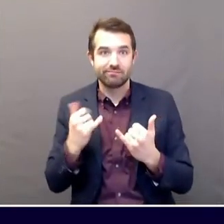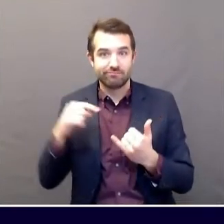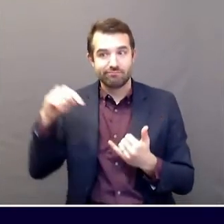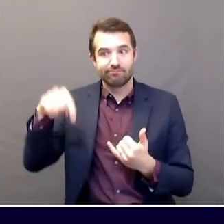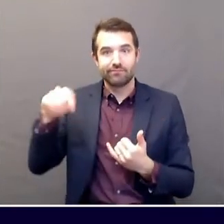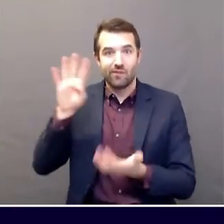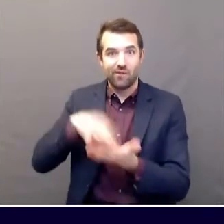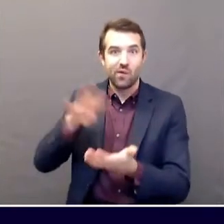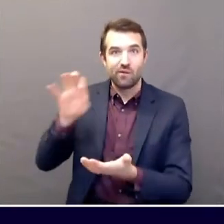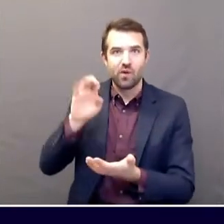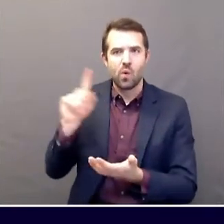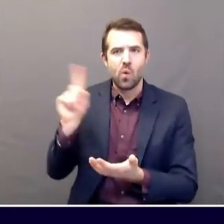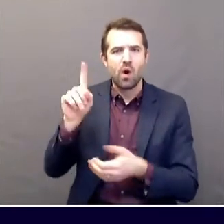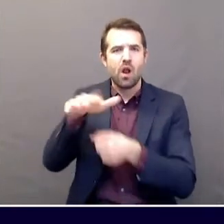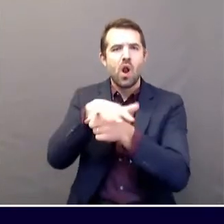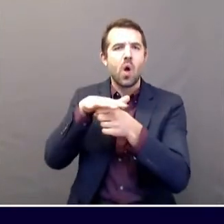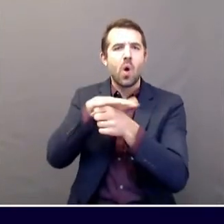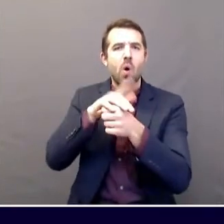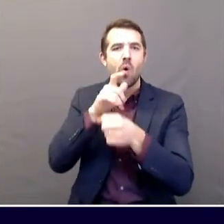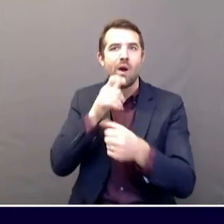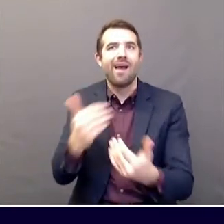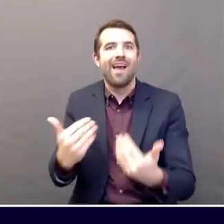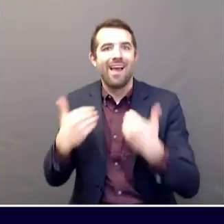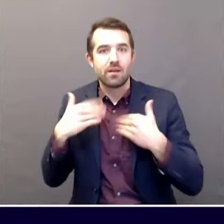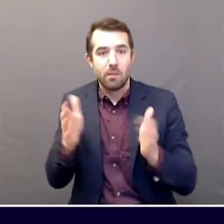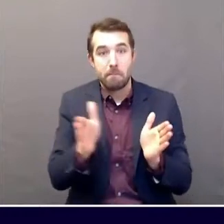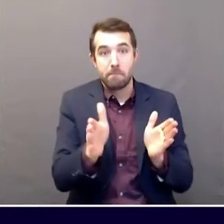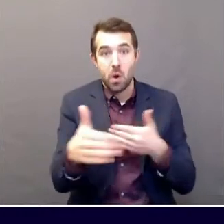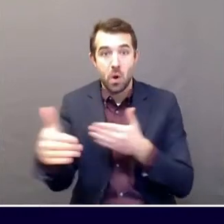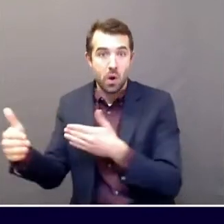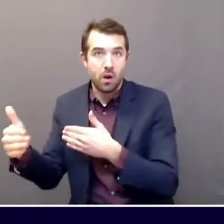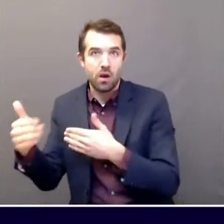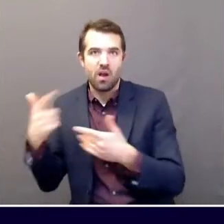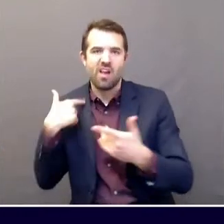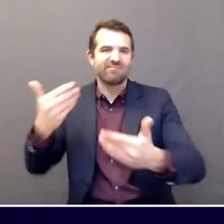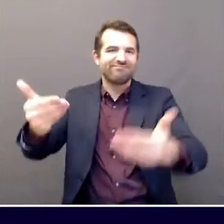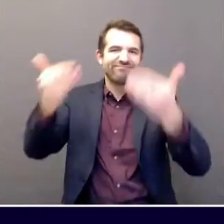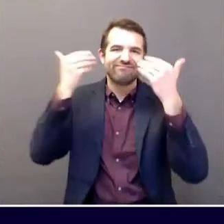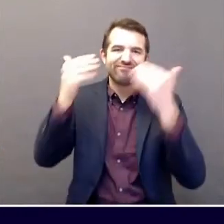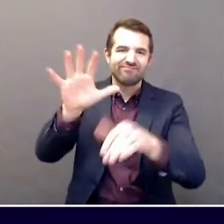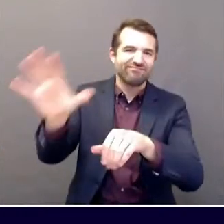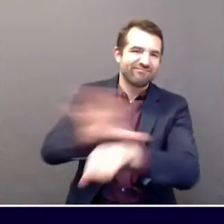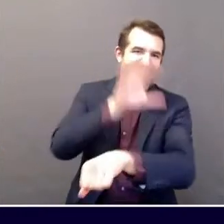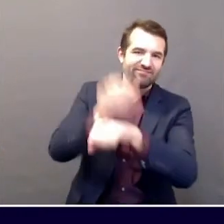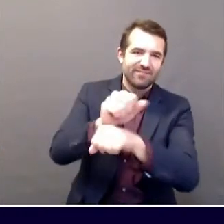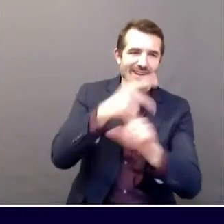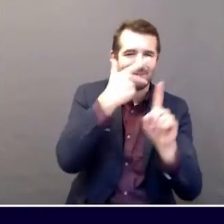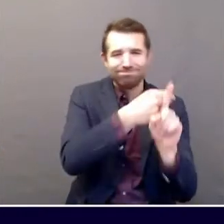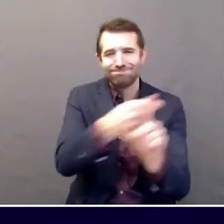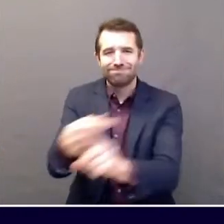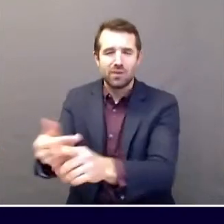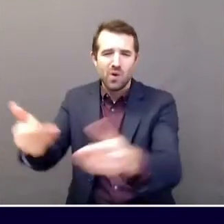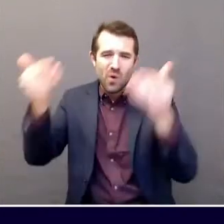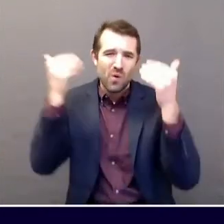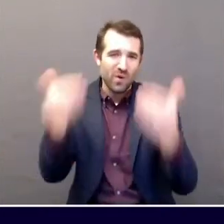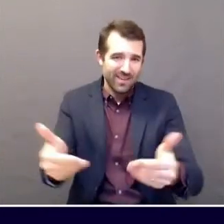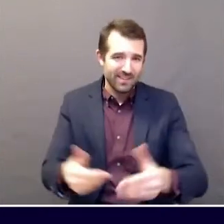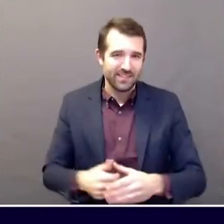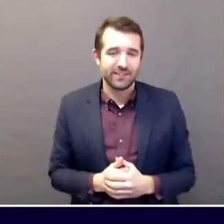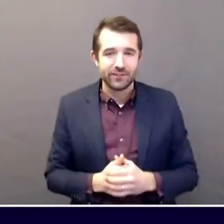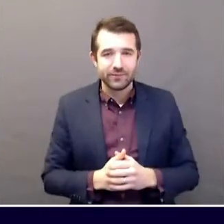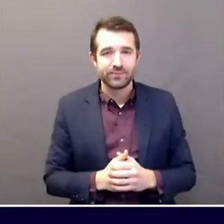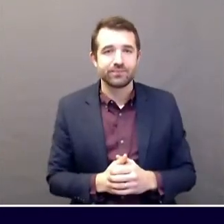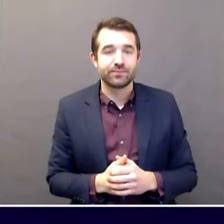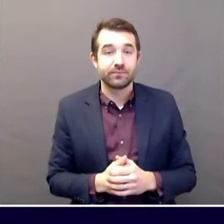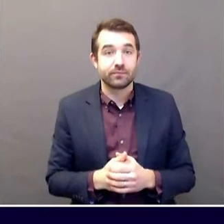who received those shipments of vaccine to get those shots into arms as quickly as possible. So with that, I would like